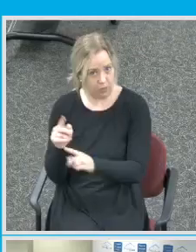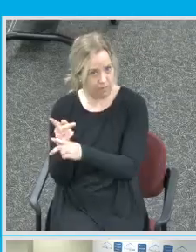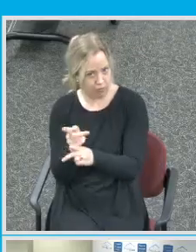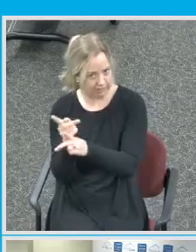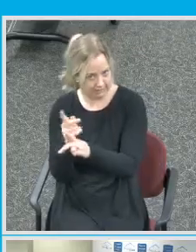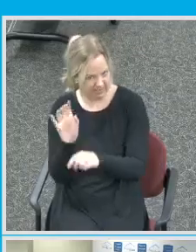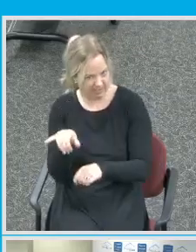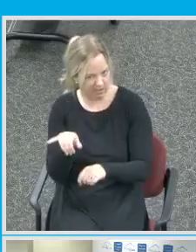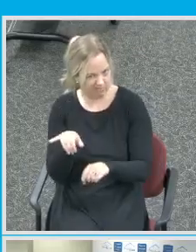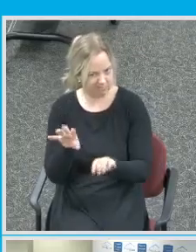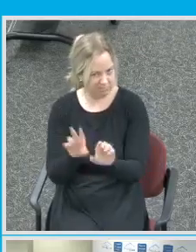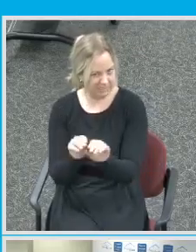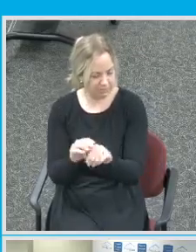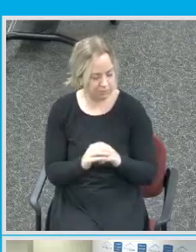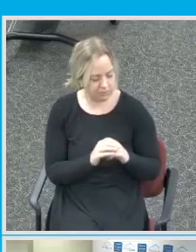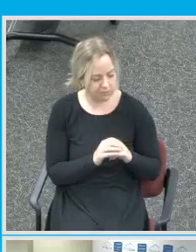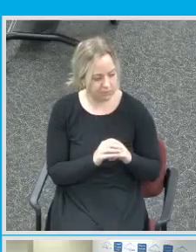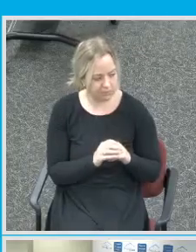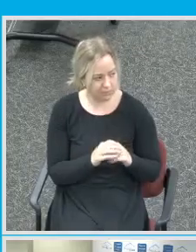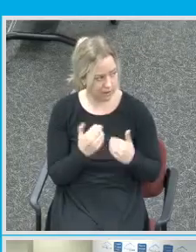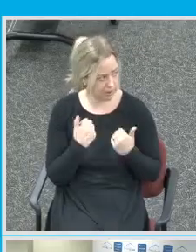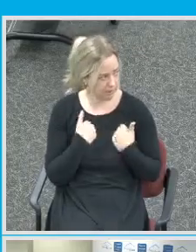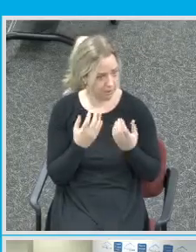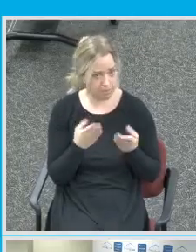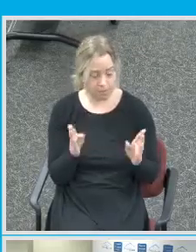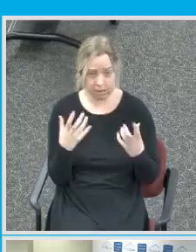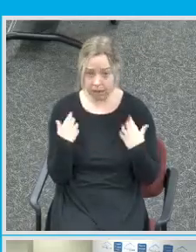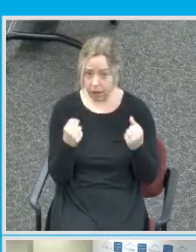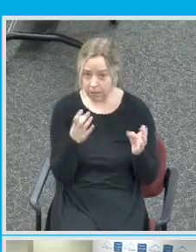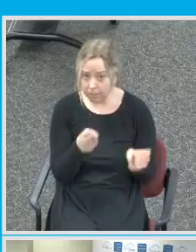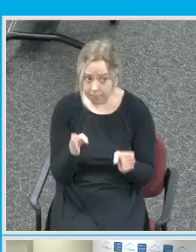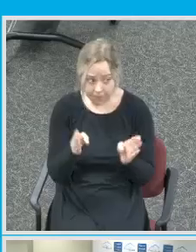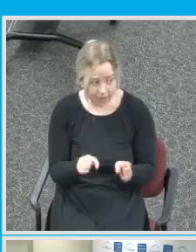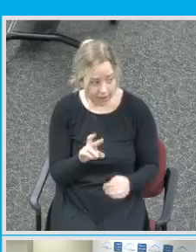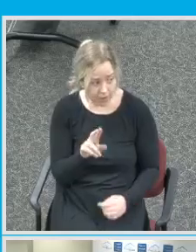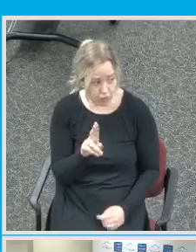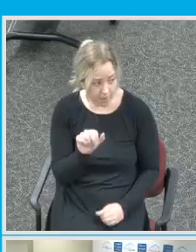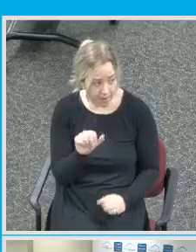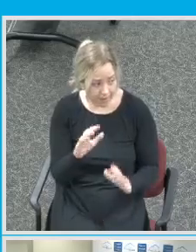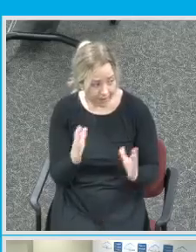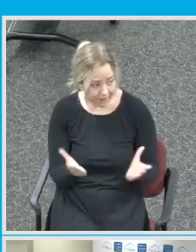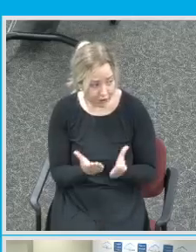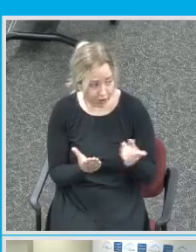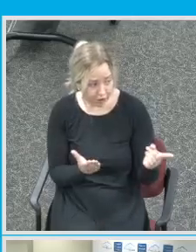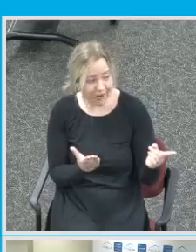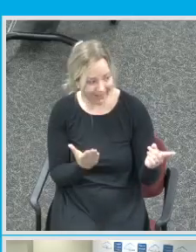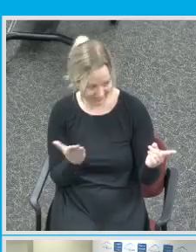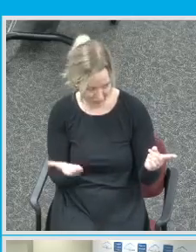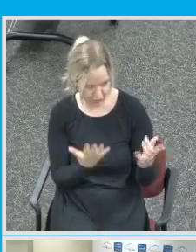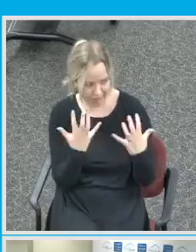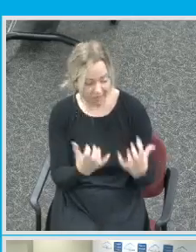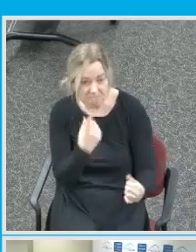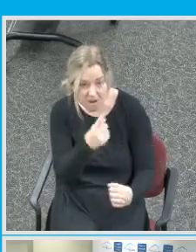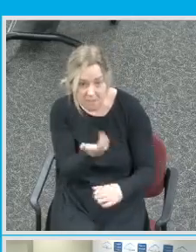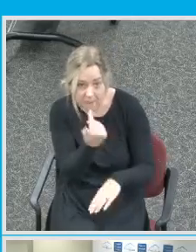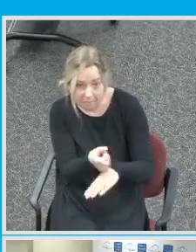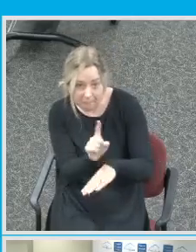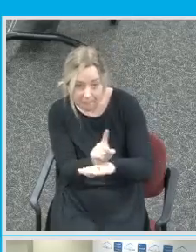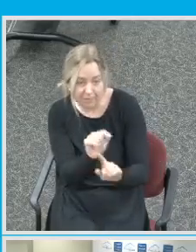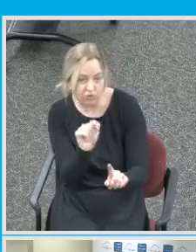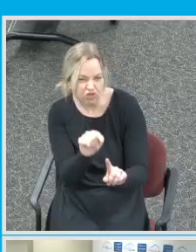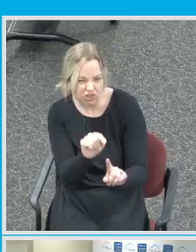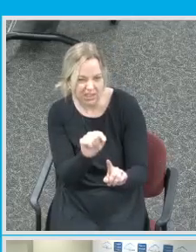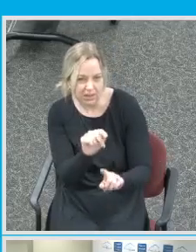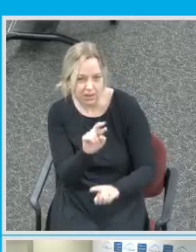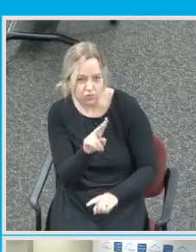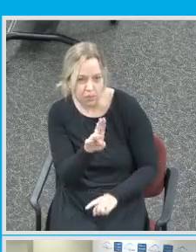And I don't know if we have our public health planner, Ruba, in the audience. Hi, Ruba, if you want to come up. She also